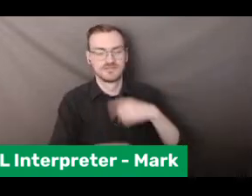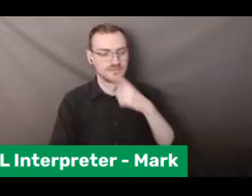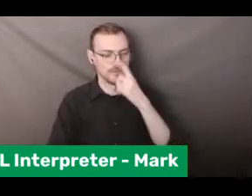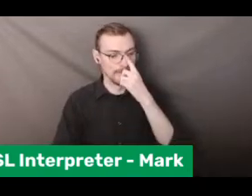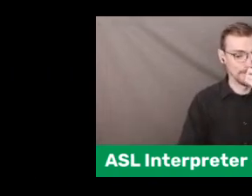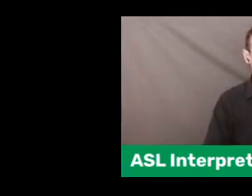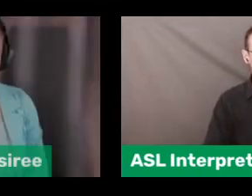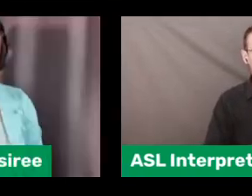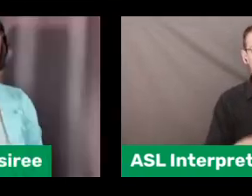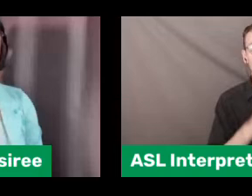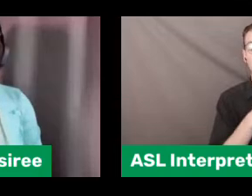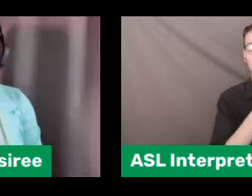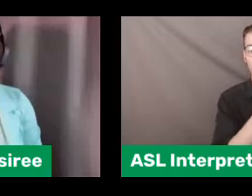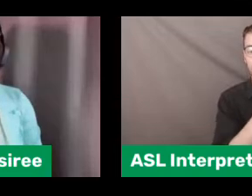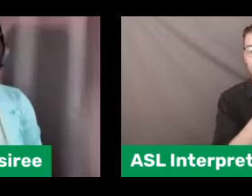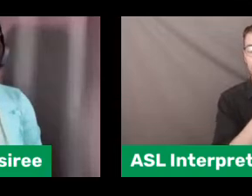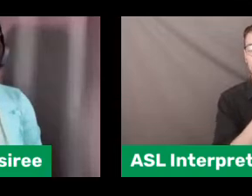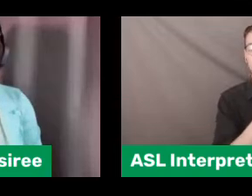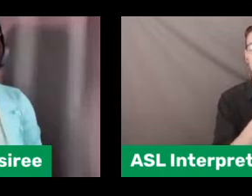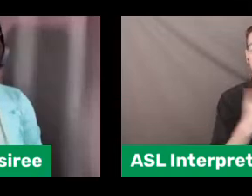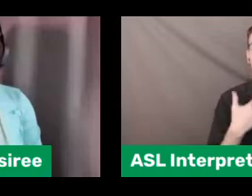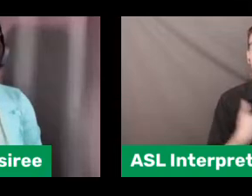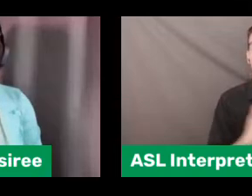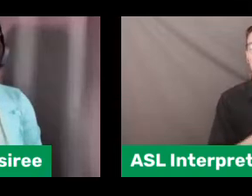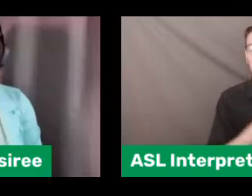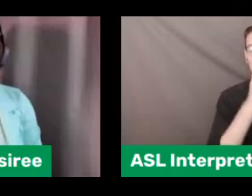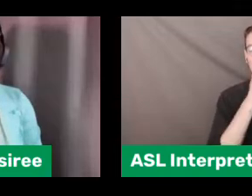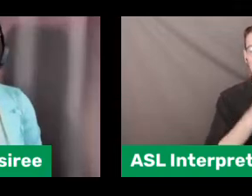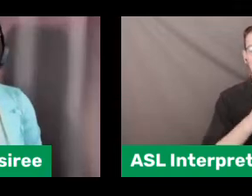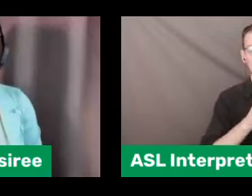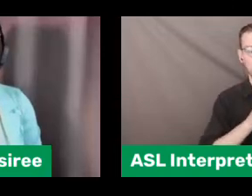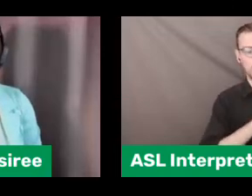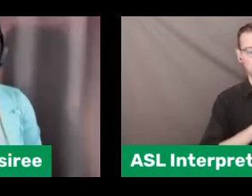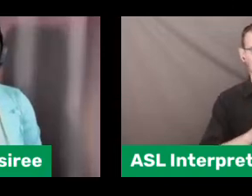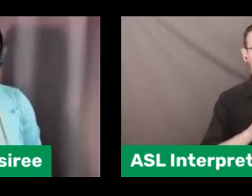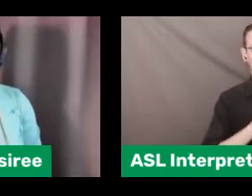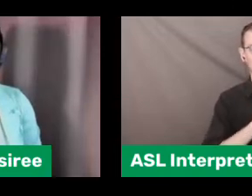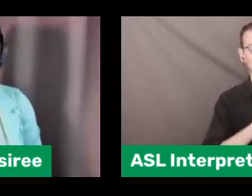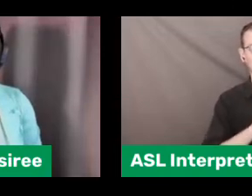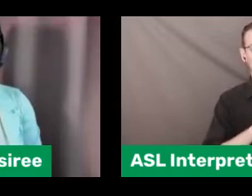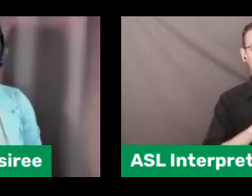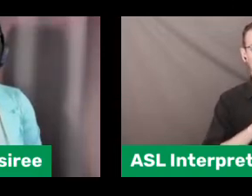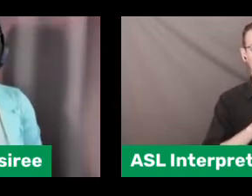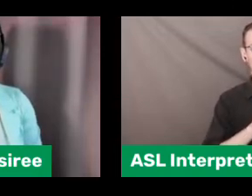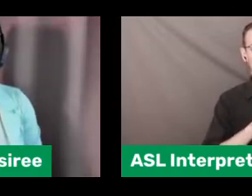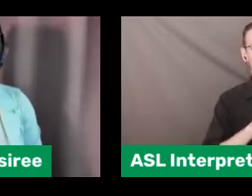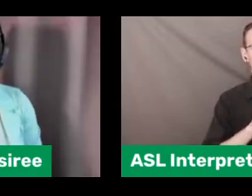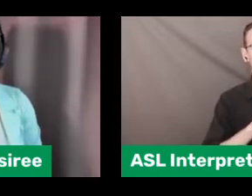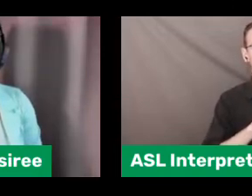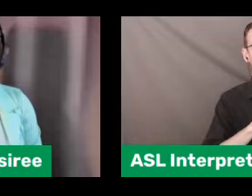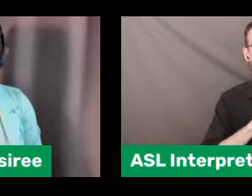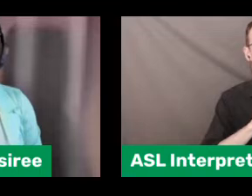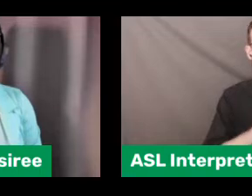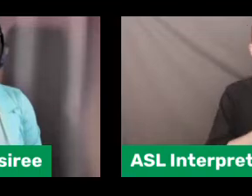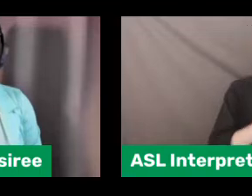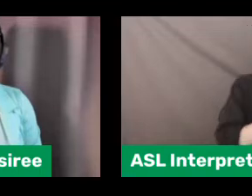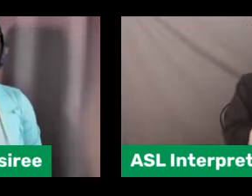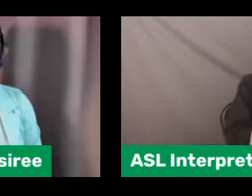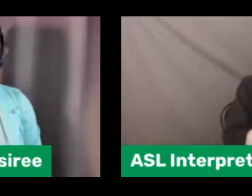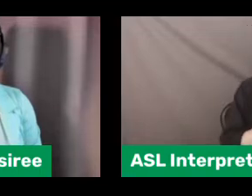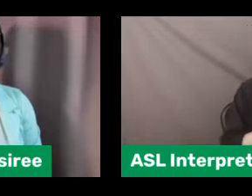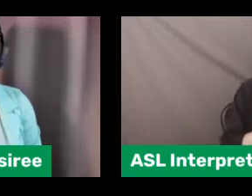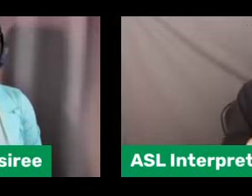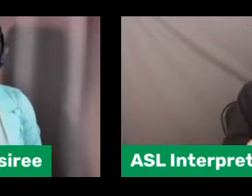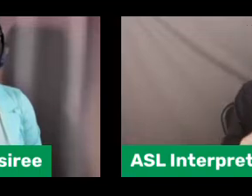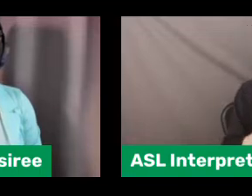we oftentimes position ourselves and we're positioned to pour into everybody else except ourselves. How